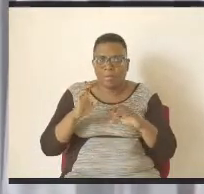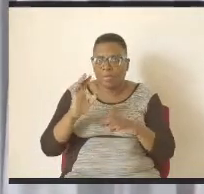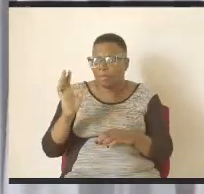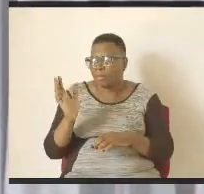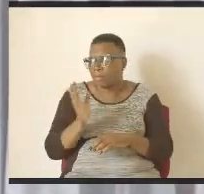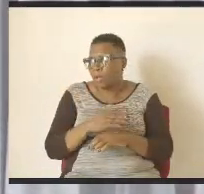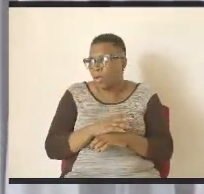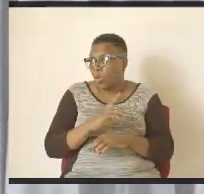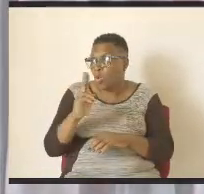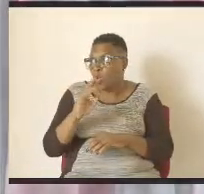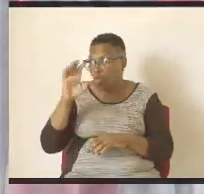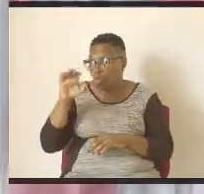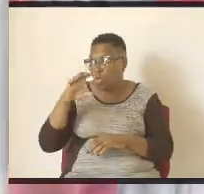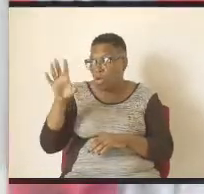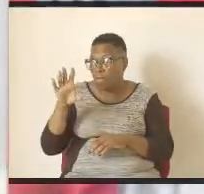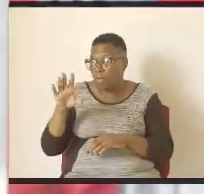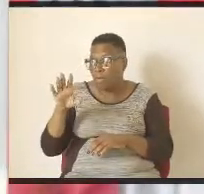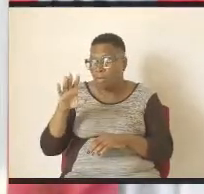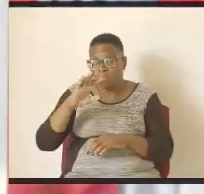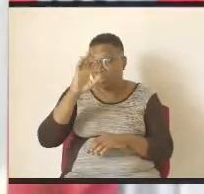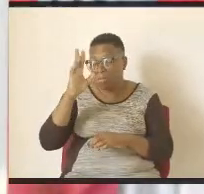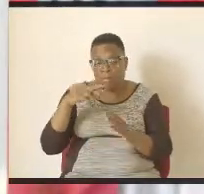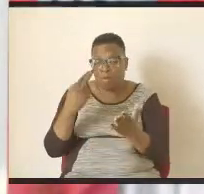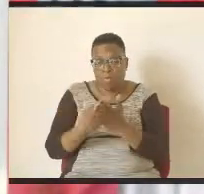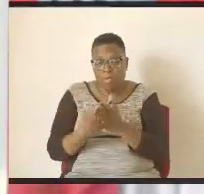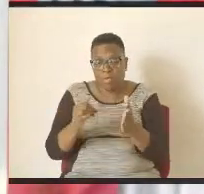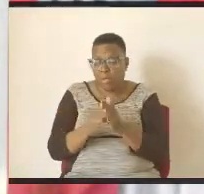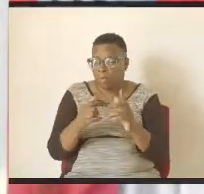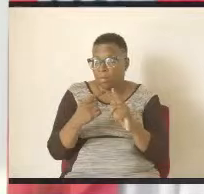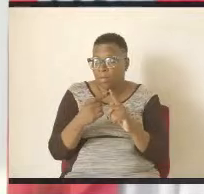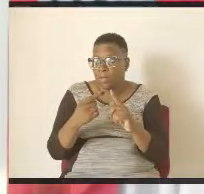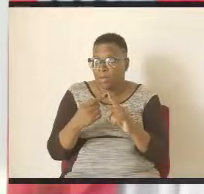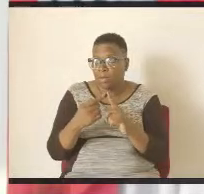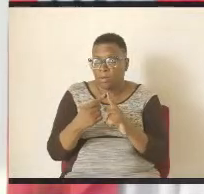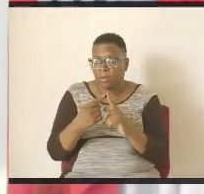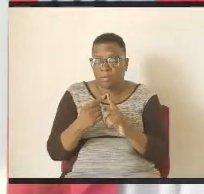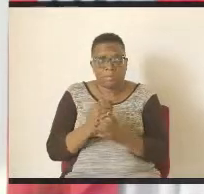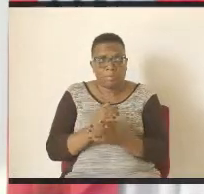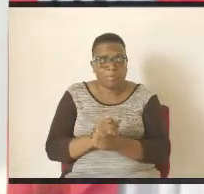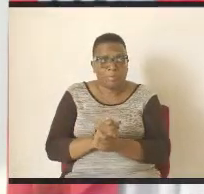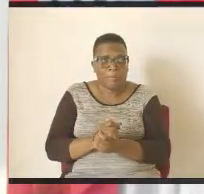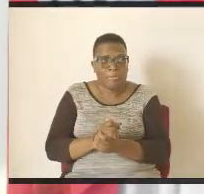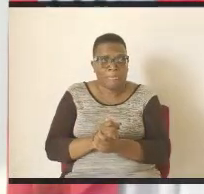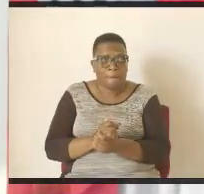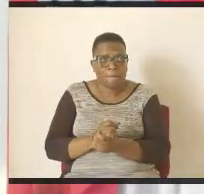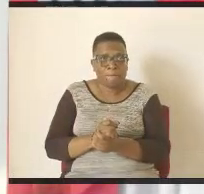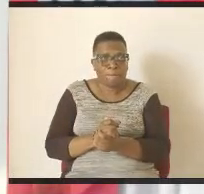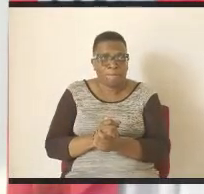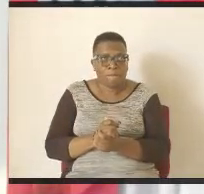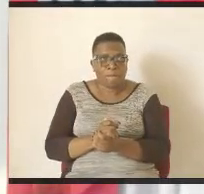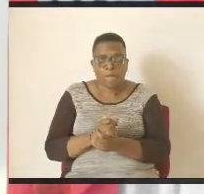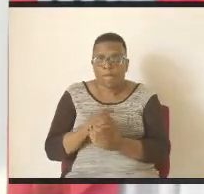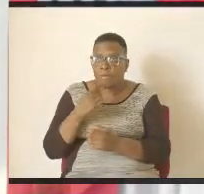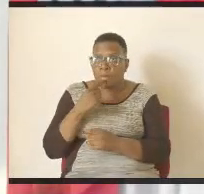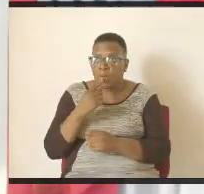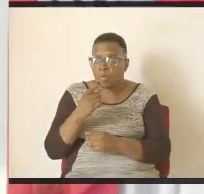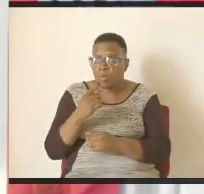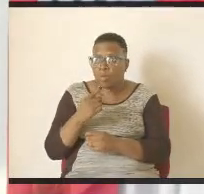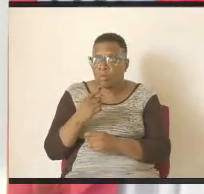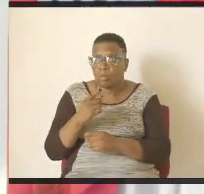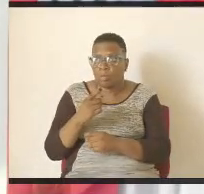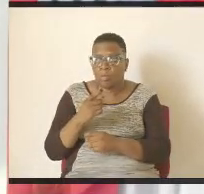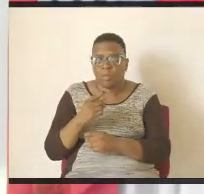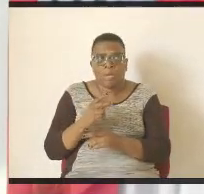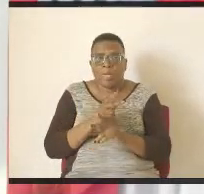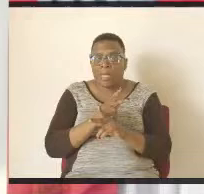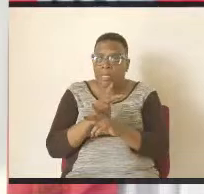Calvary. If we want to never get to that place, the last advice here is to maintain an attitude